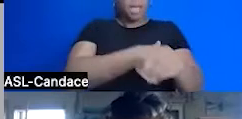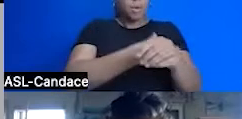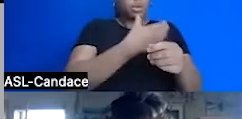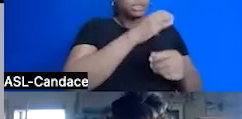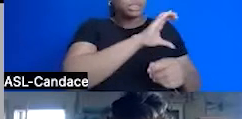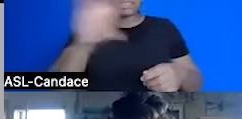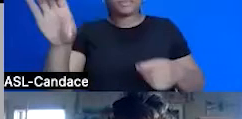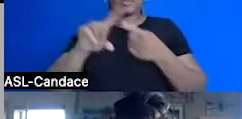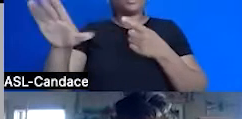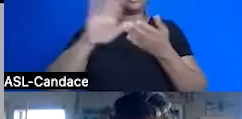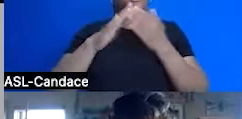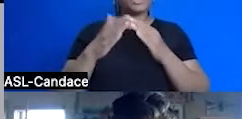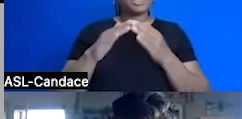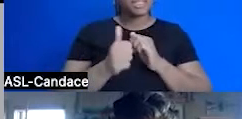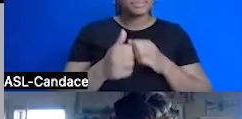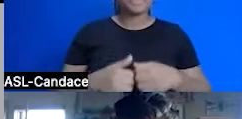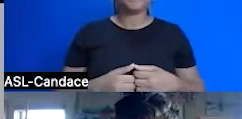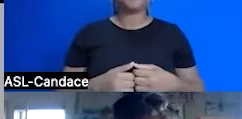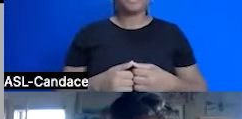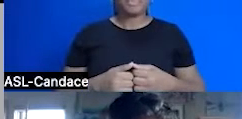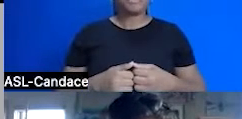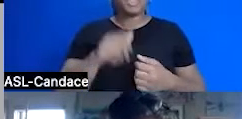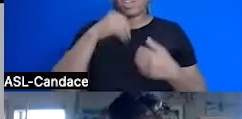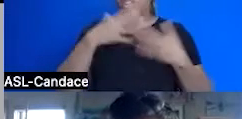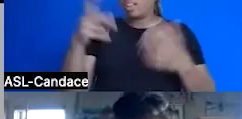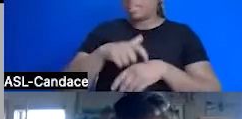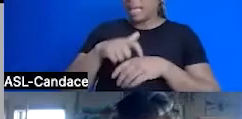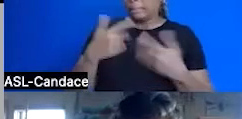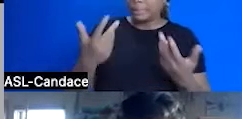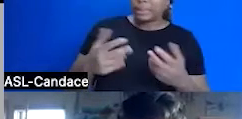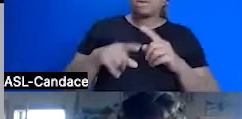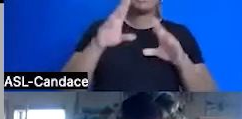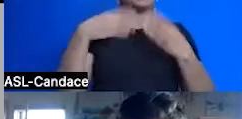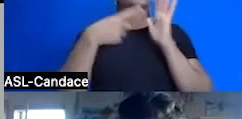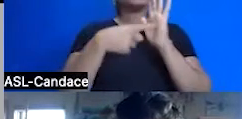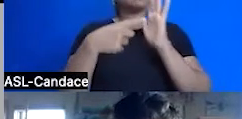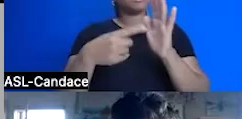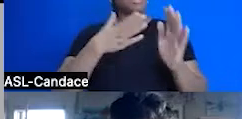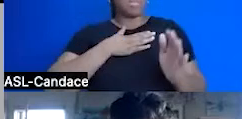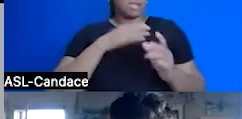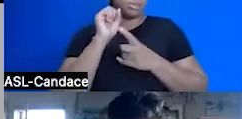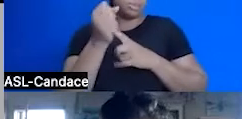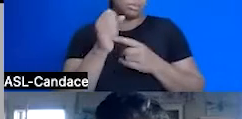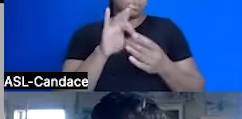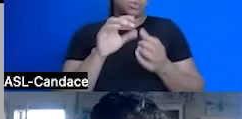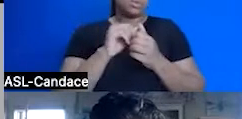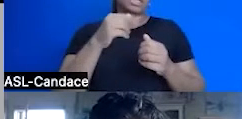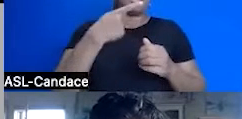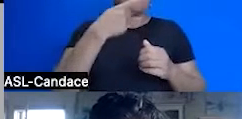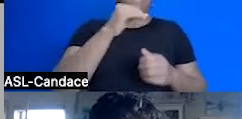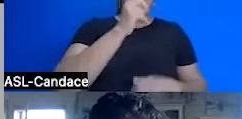will use, we don't have a lot of time, but I'll use a little example in my case in terms of the power and